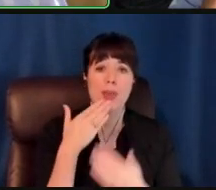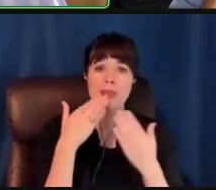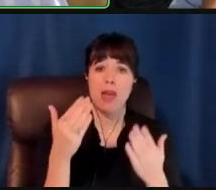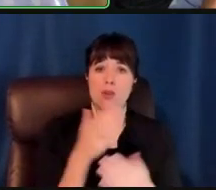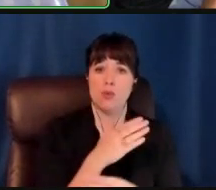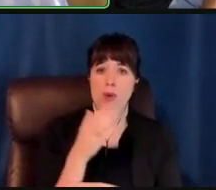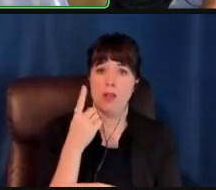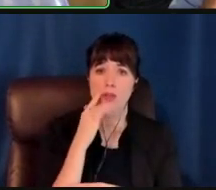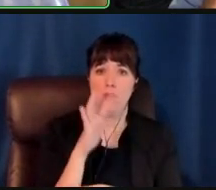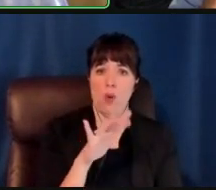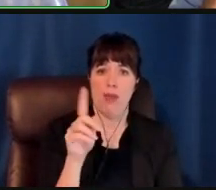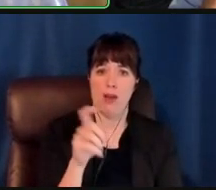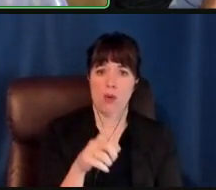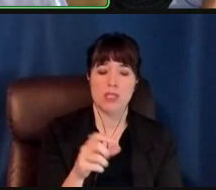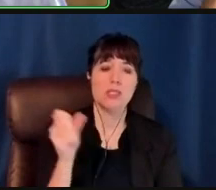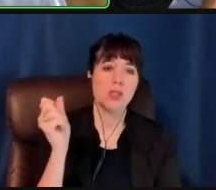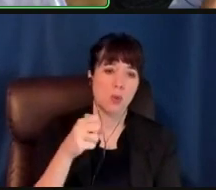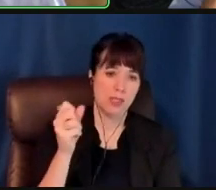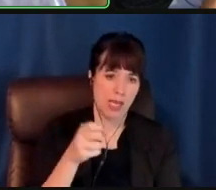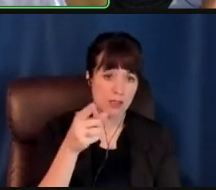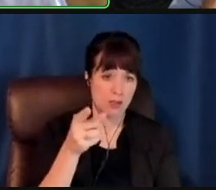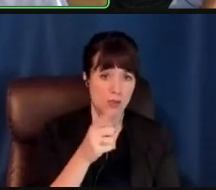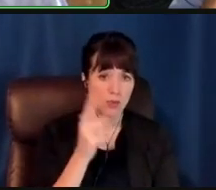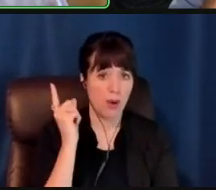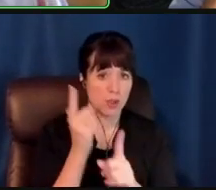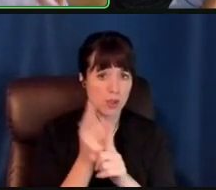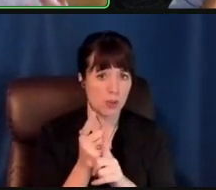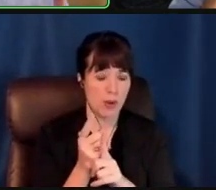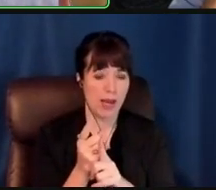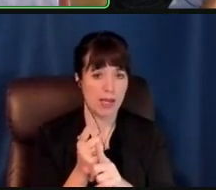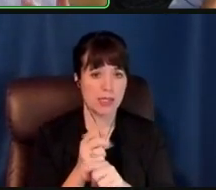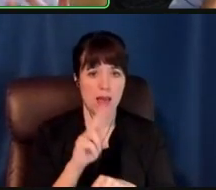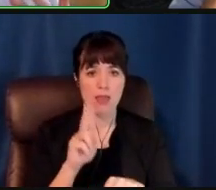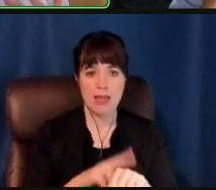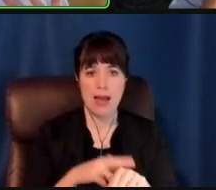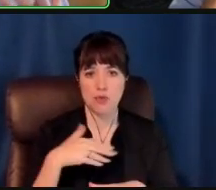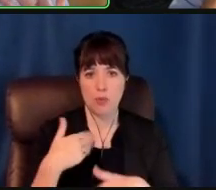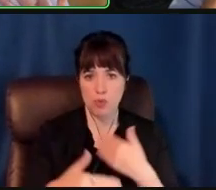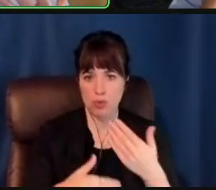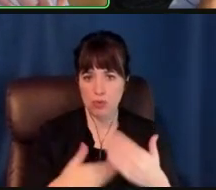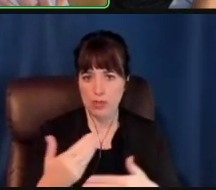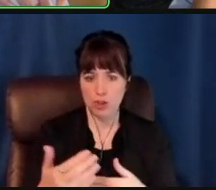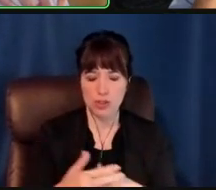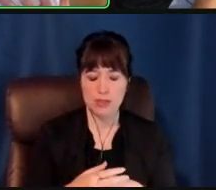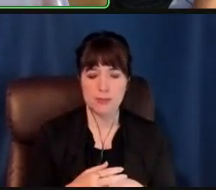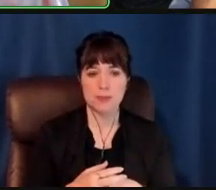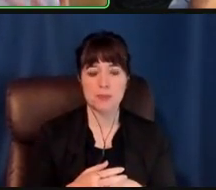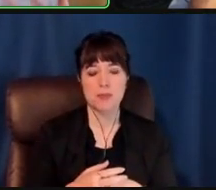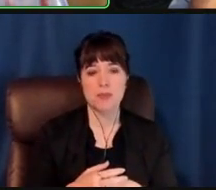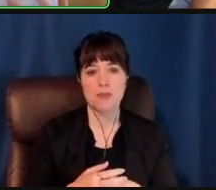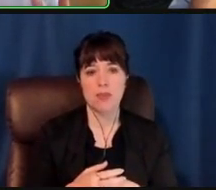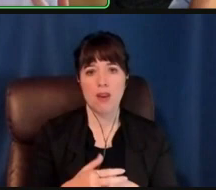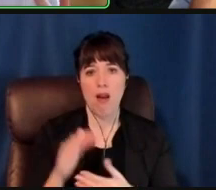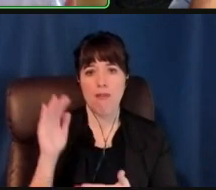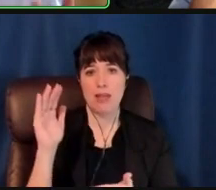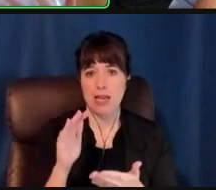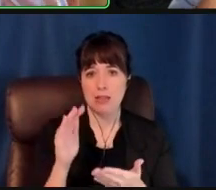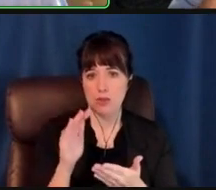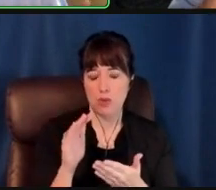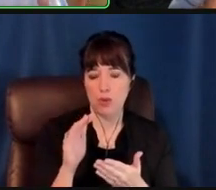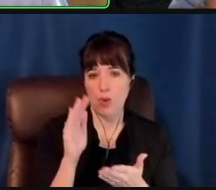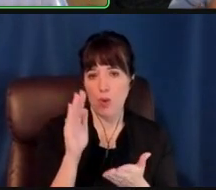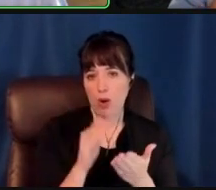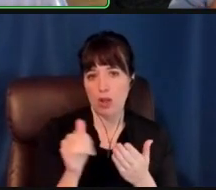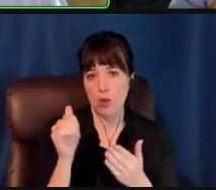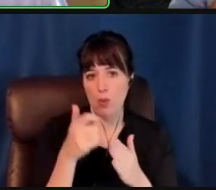for that question. So yes, you're absolutely right. The natural progression of a lesser or lower cost option